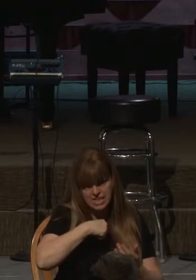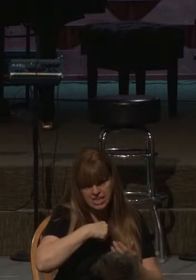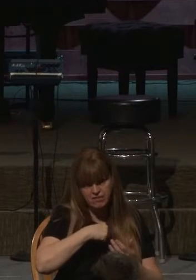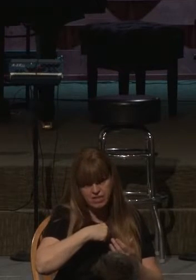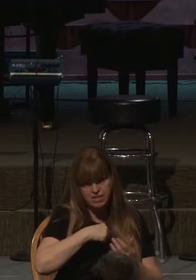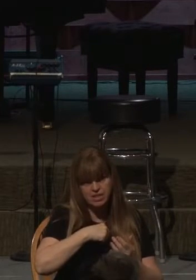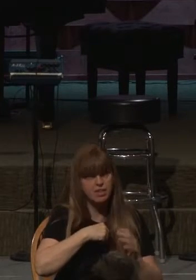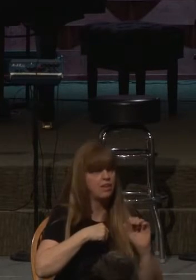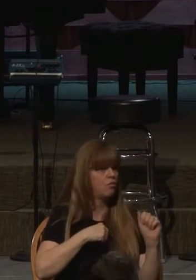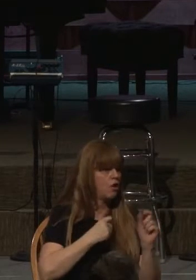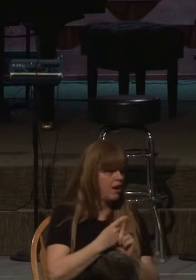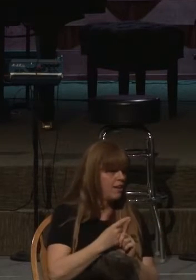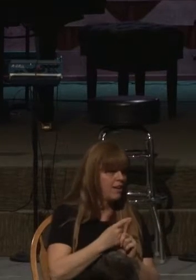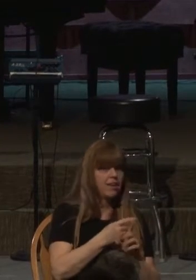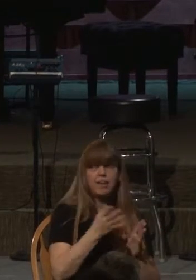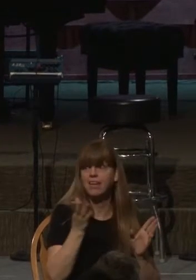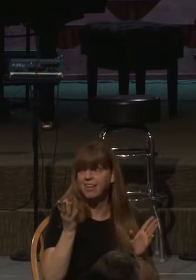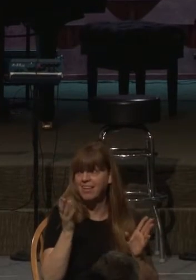Hello?